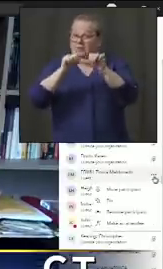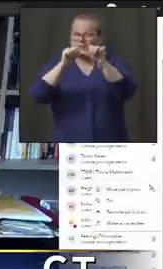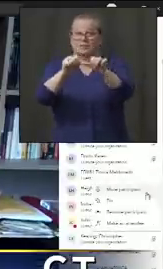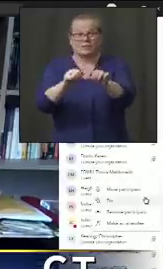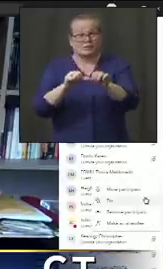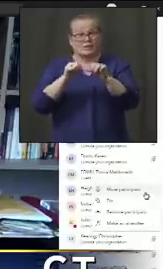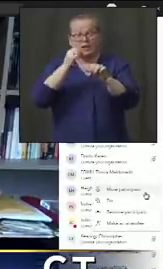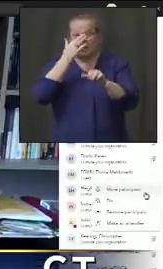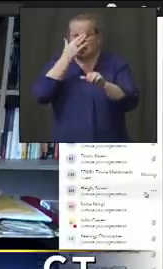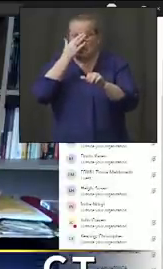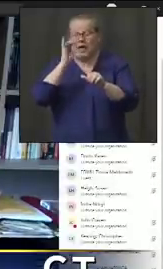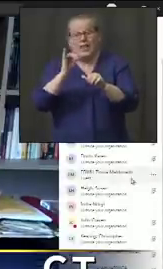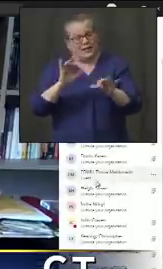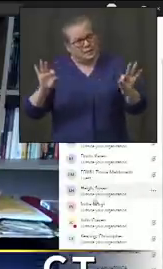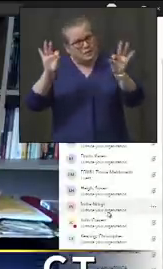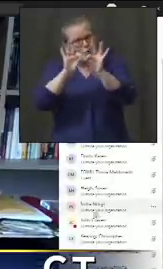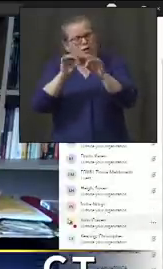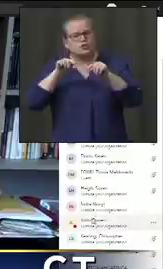in that